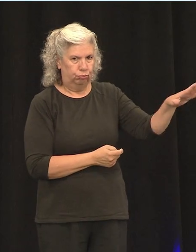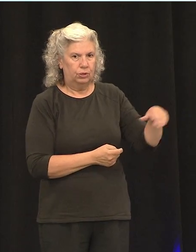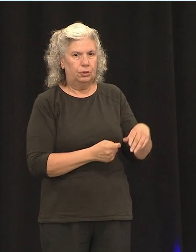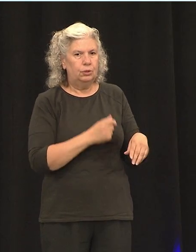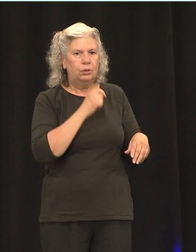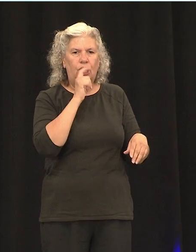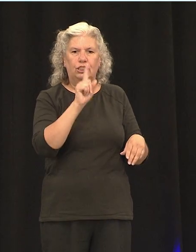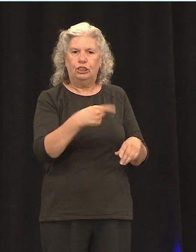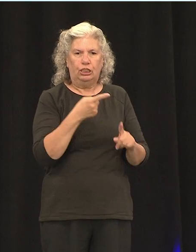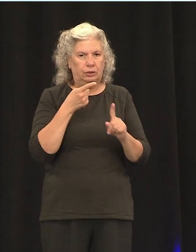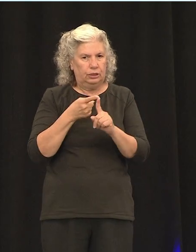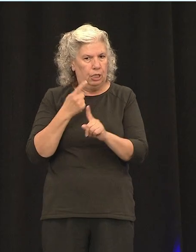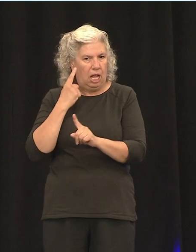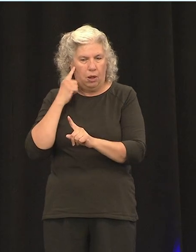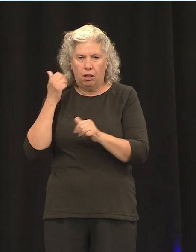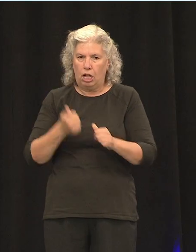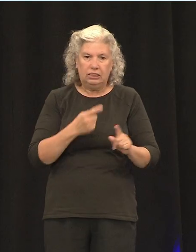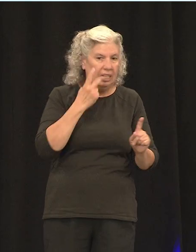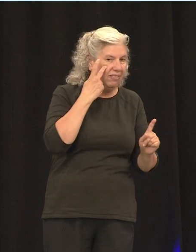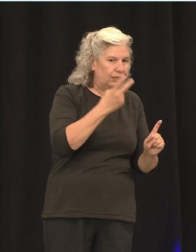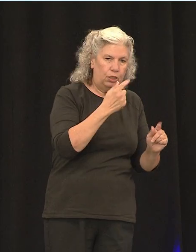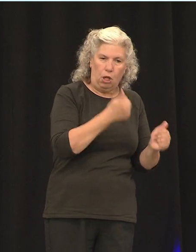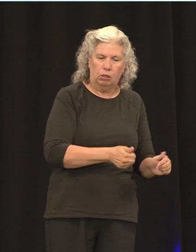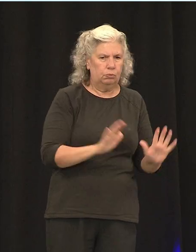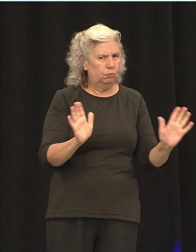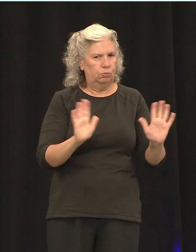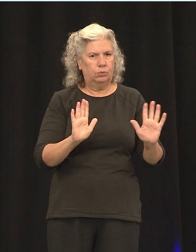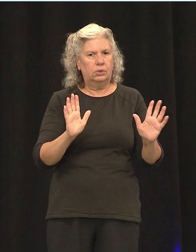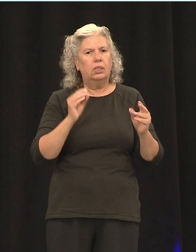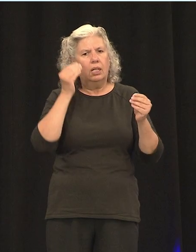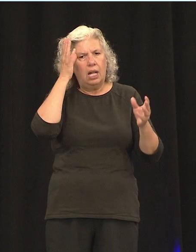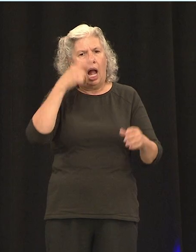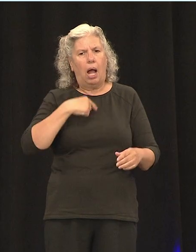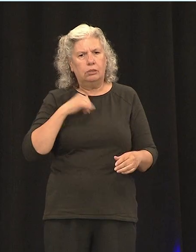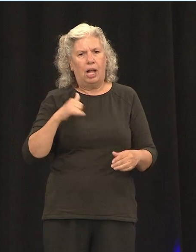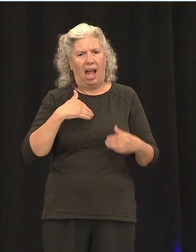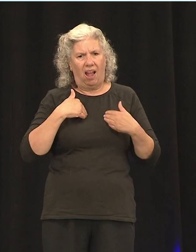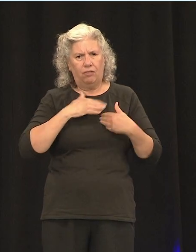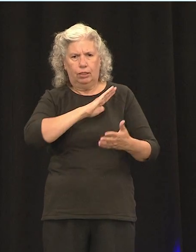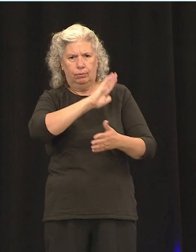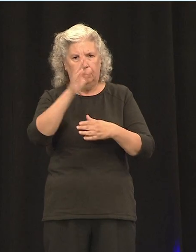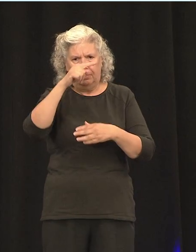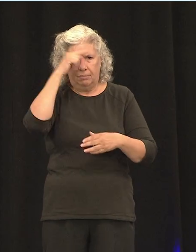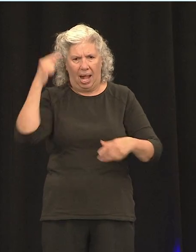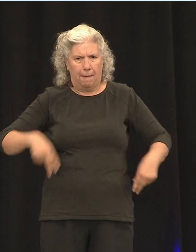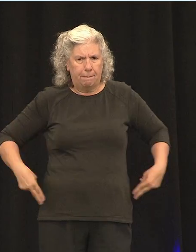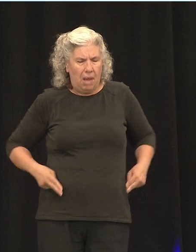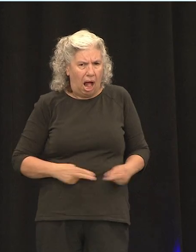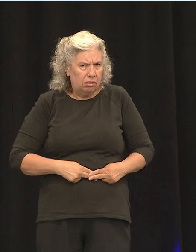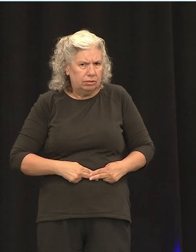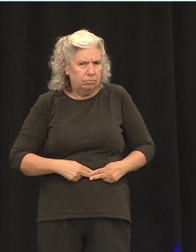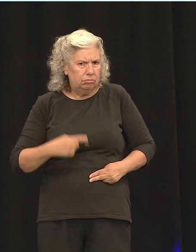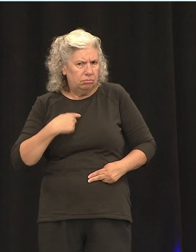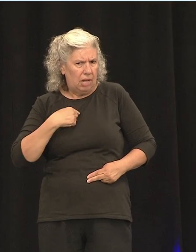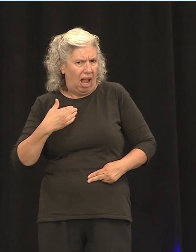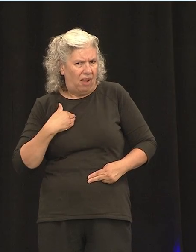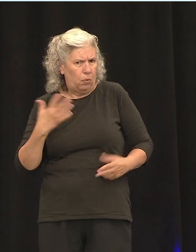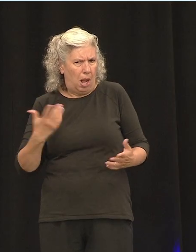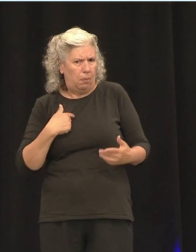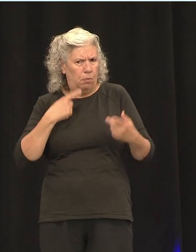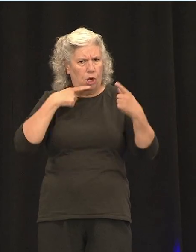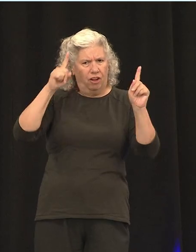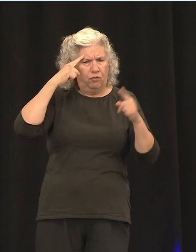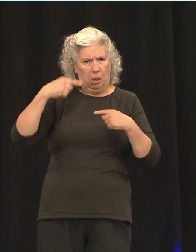like, okay, I'm a black belt in Taekwondo. Here's what I like to do. Here's what works for me. Here's about me as a person.